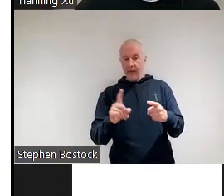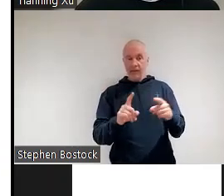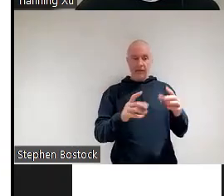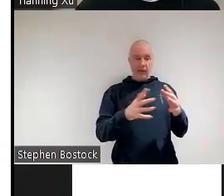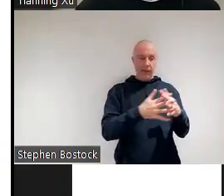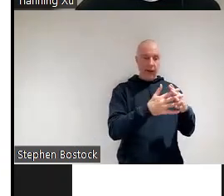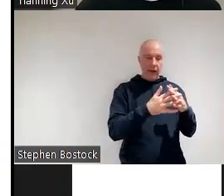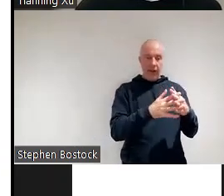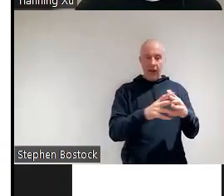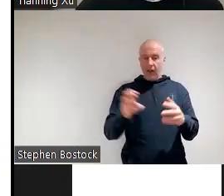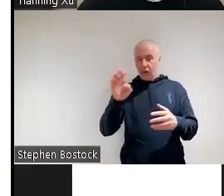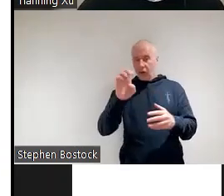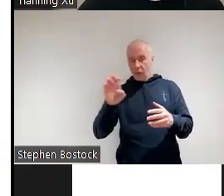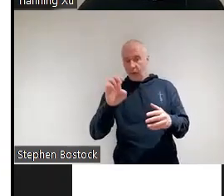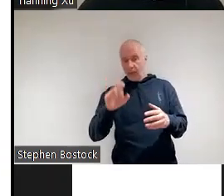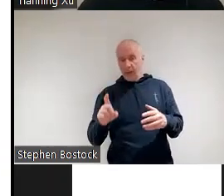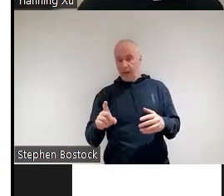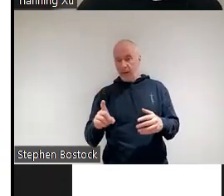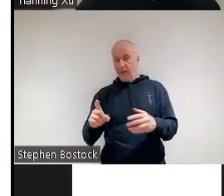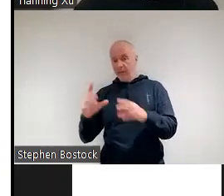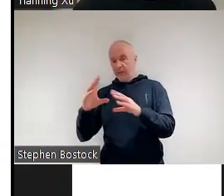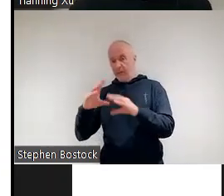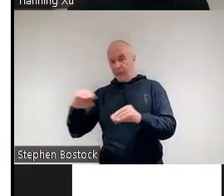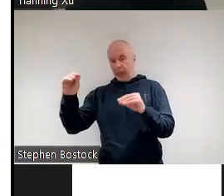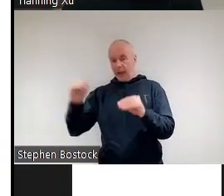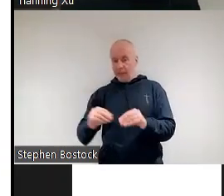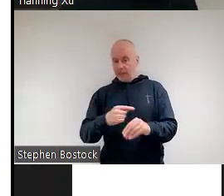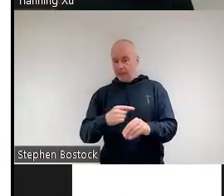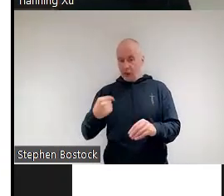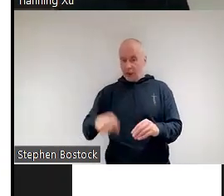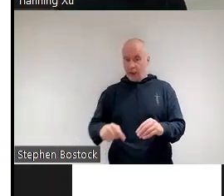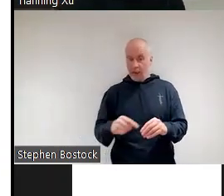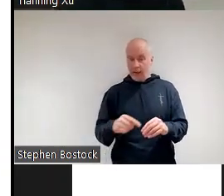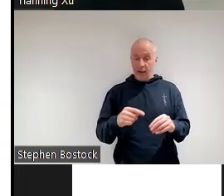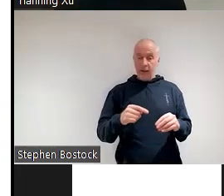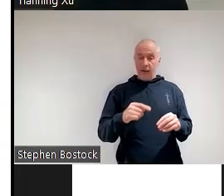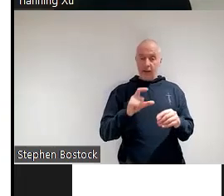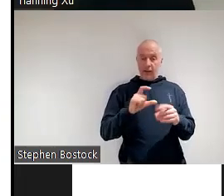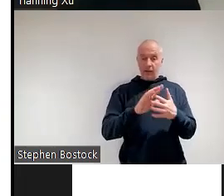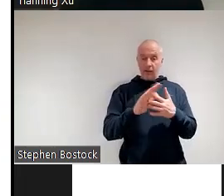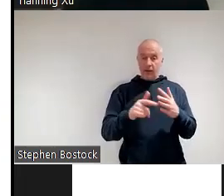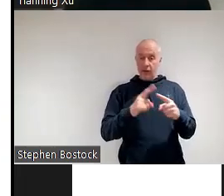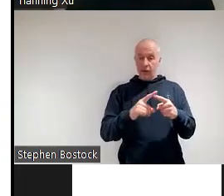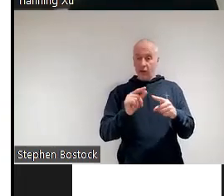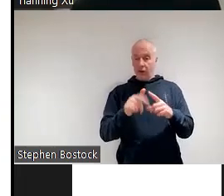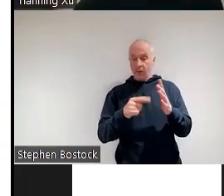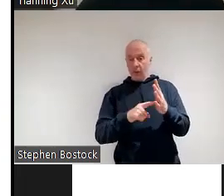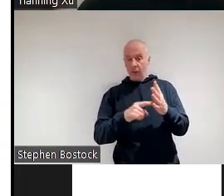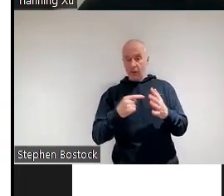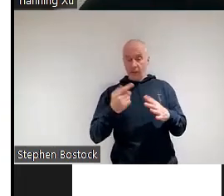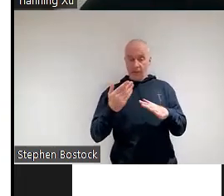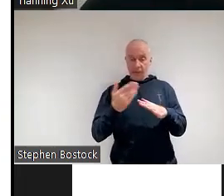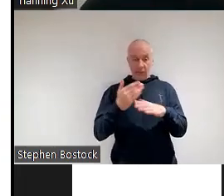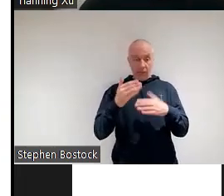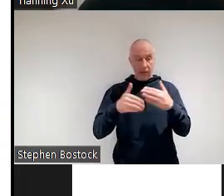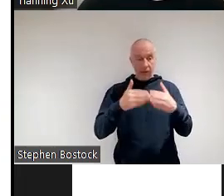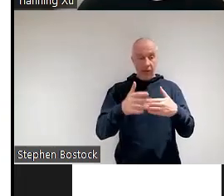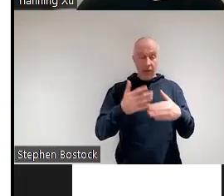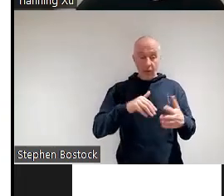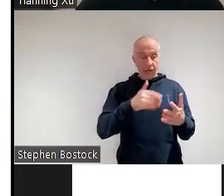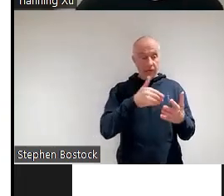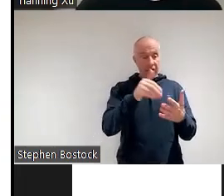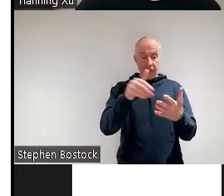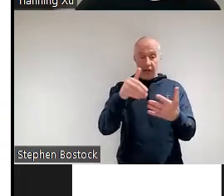companies, because especially like when I was working in ChargePoint, obviously we want to be the global leader of EV charger. We want to sell our chargers across all